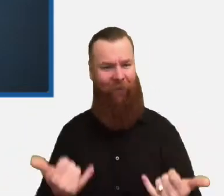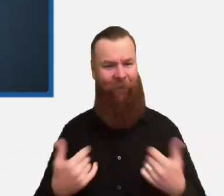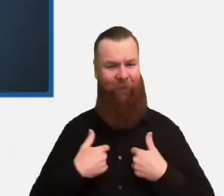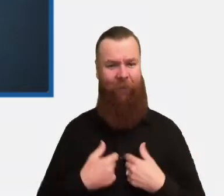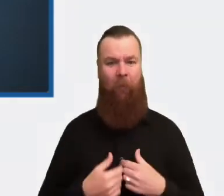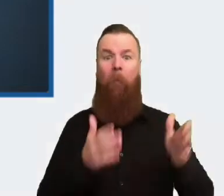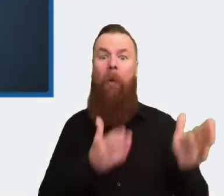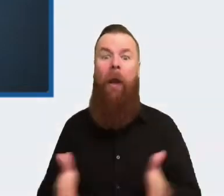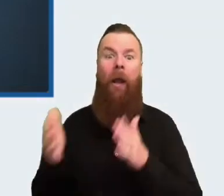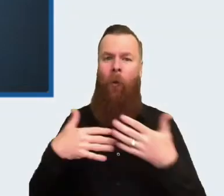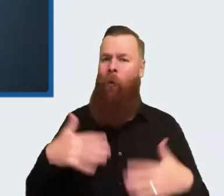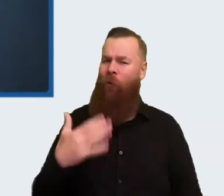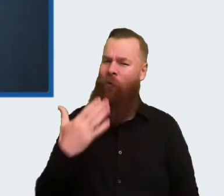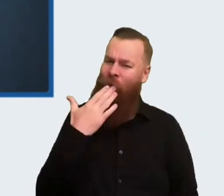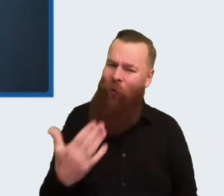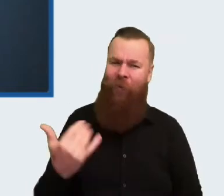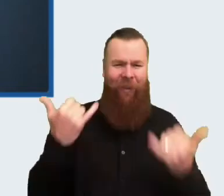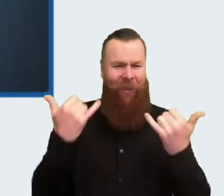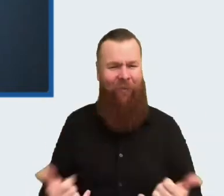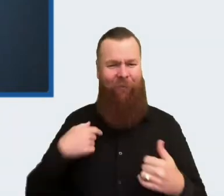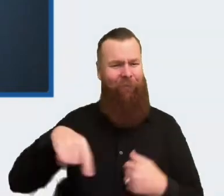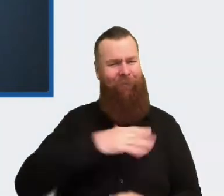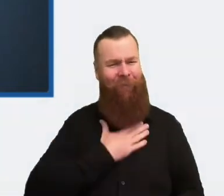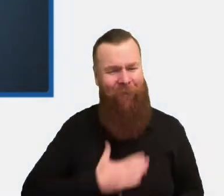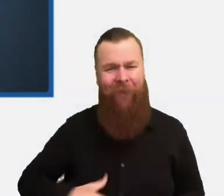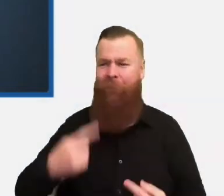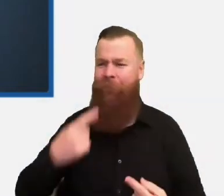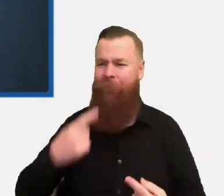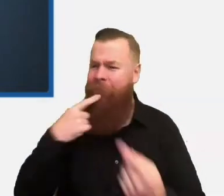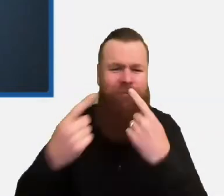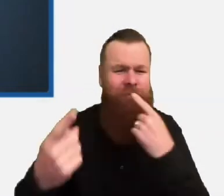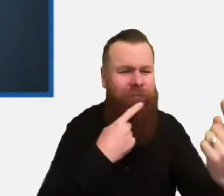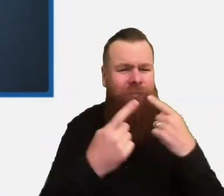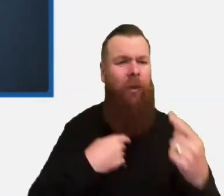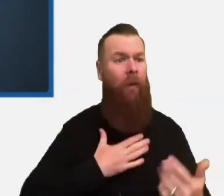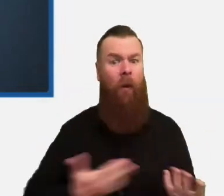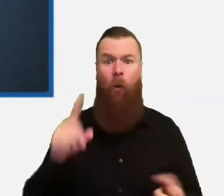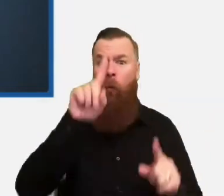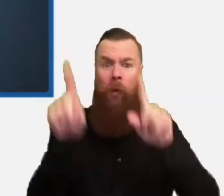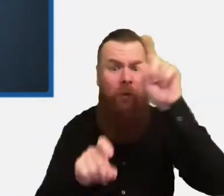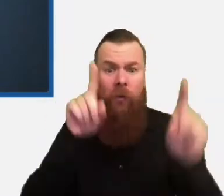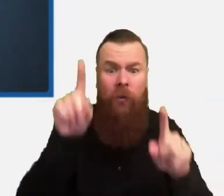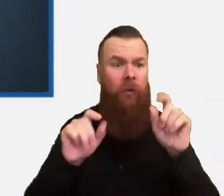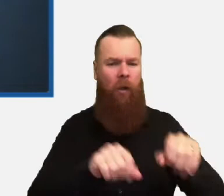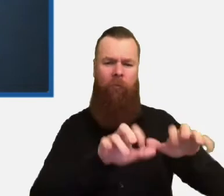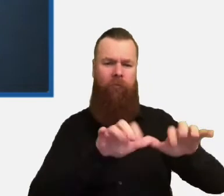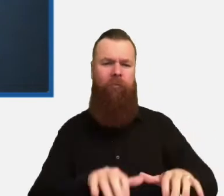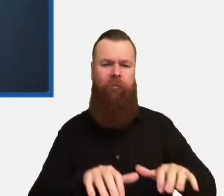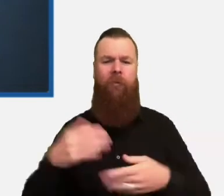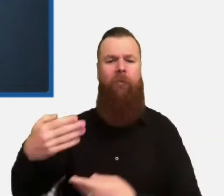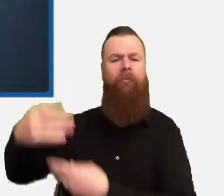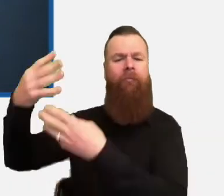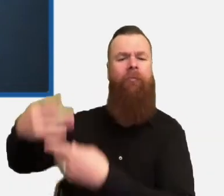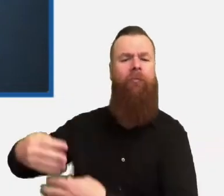interactive with questions and answers using the interactive platform Slido. We have 4 goals today. The first one